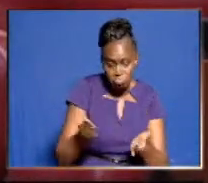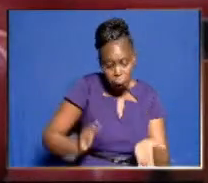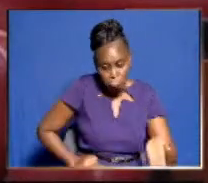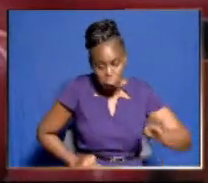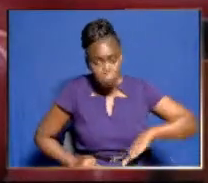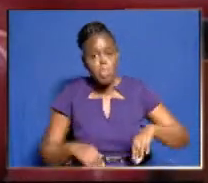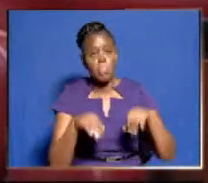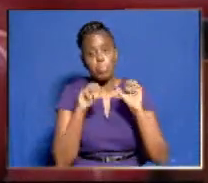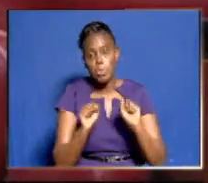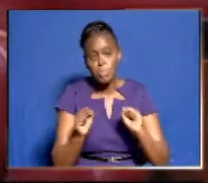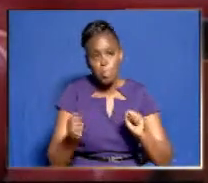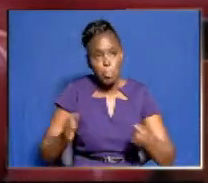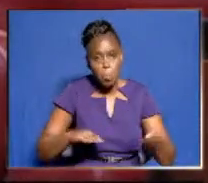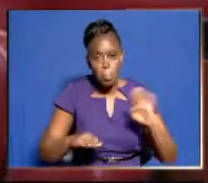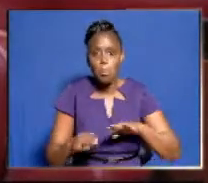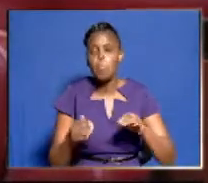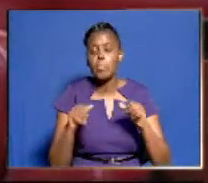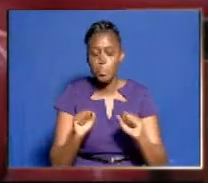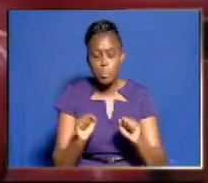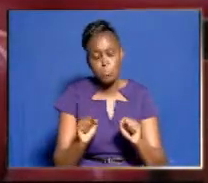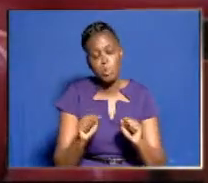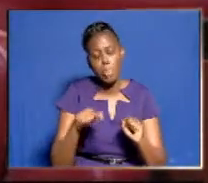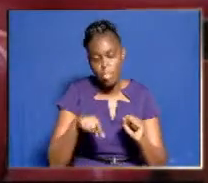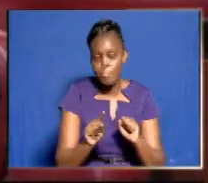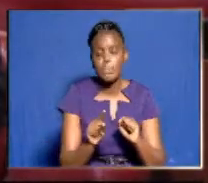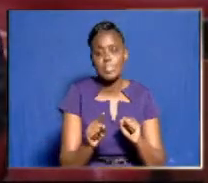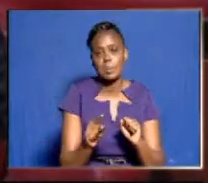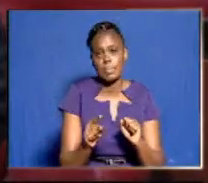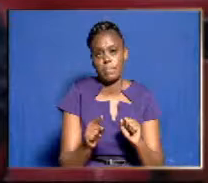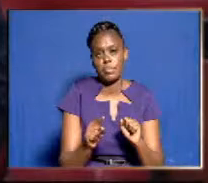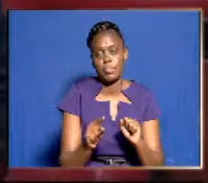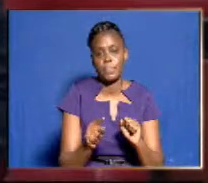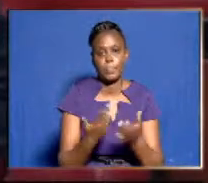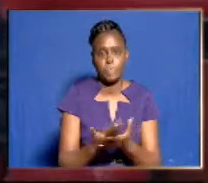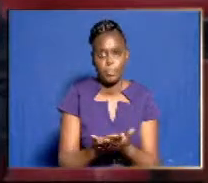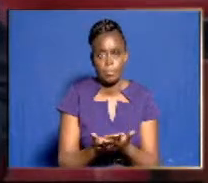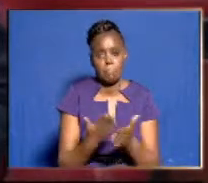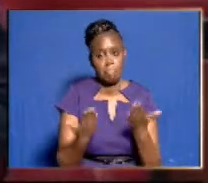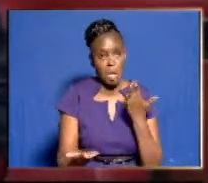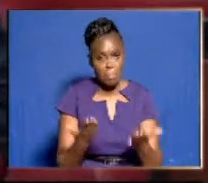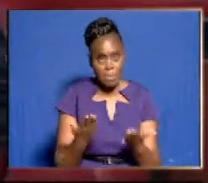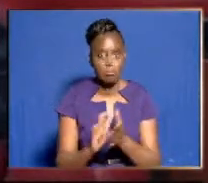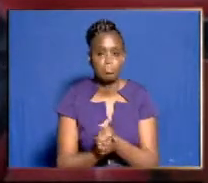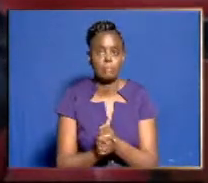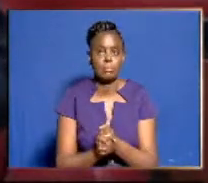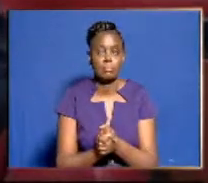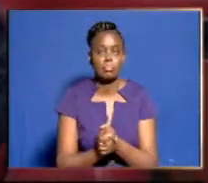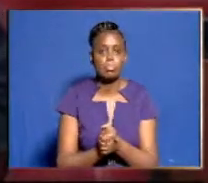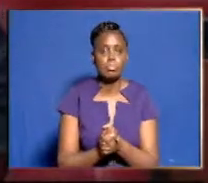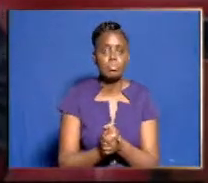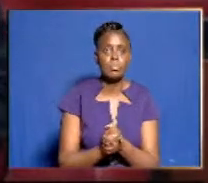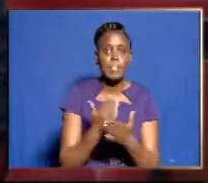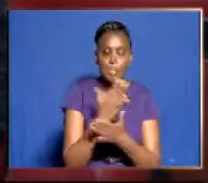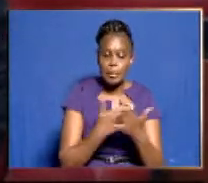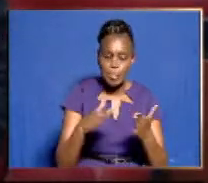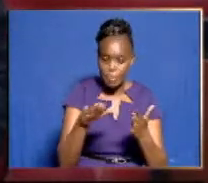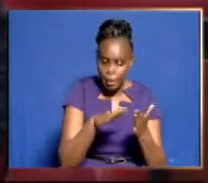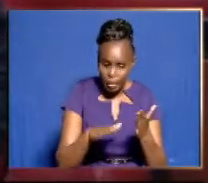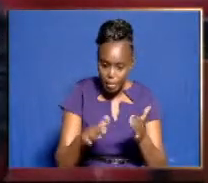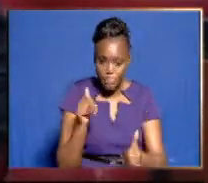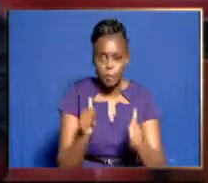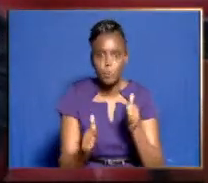consolidated fund account. Honorable Speaker, these are some of the